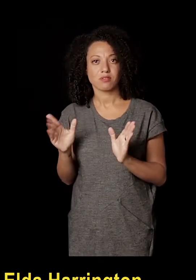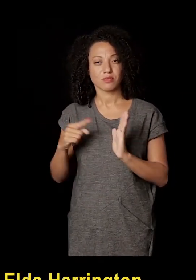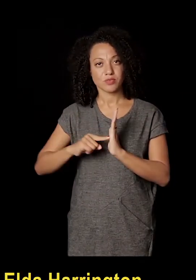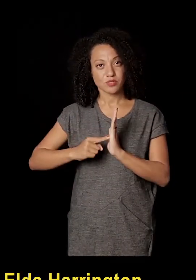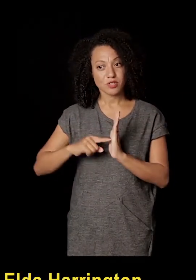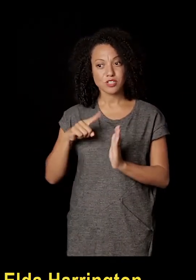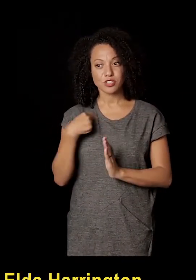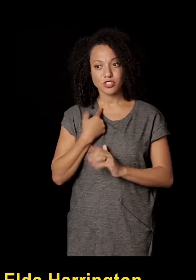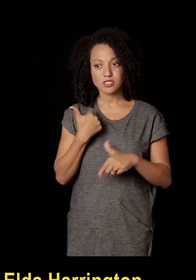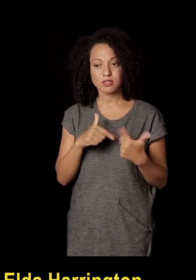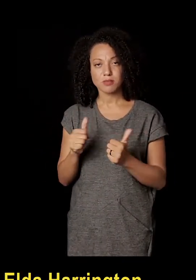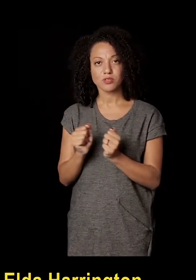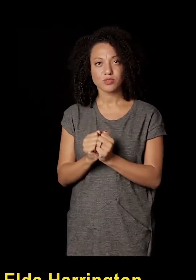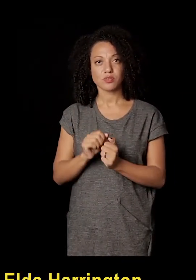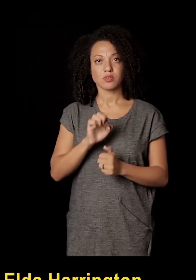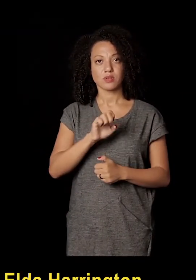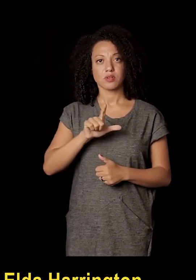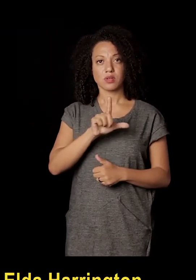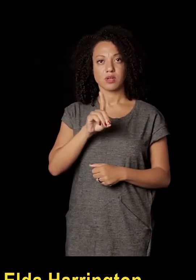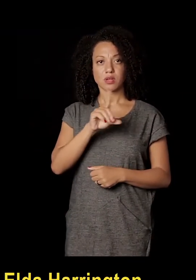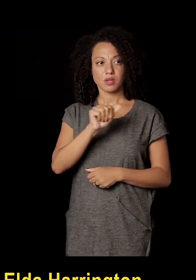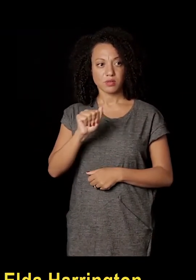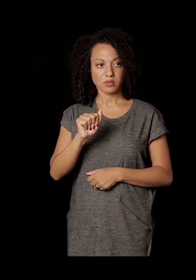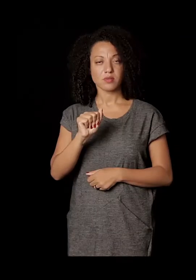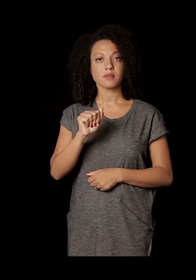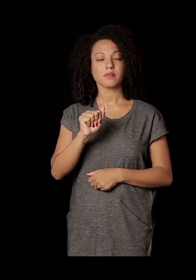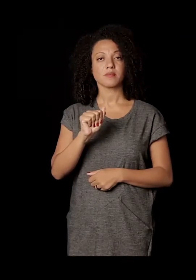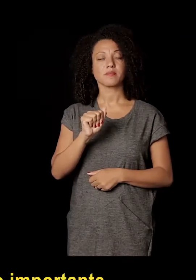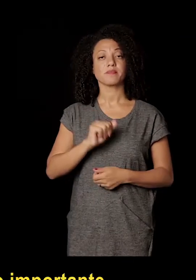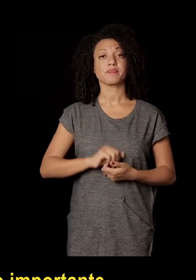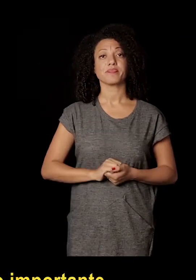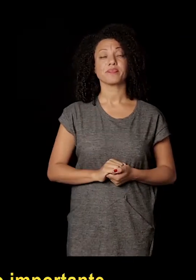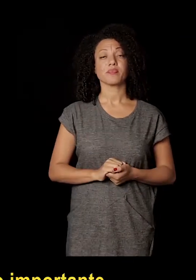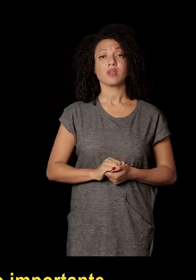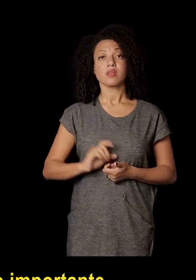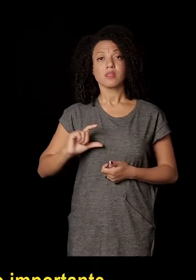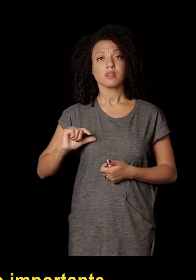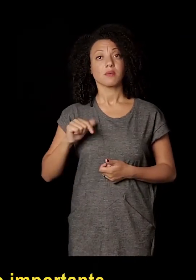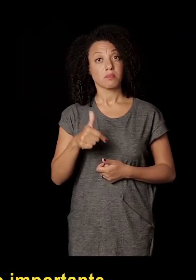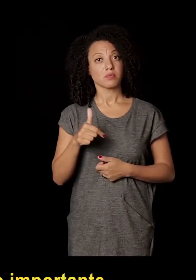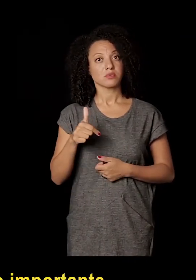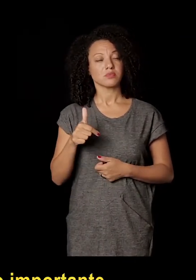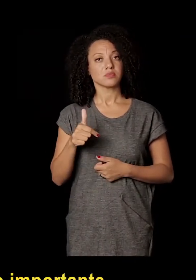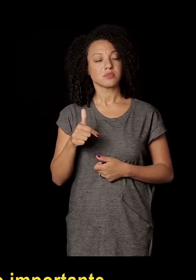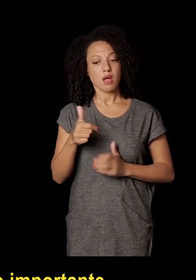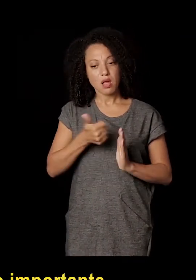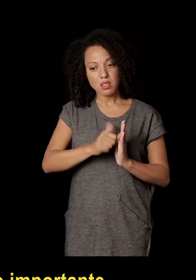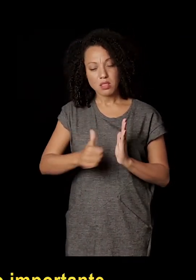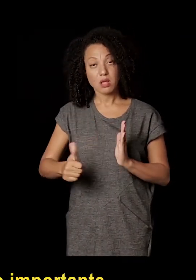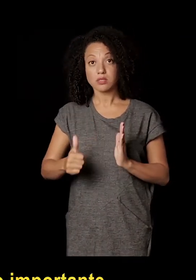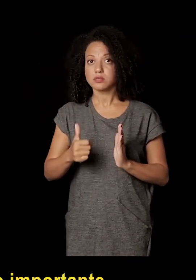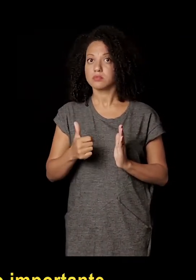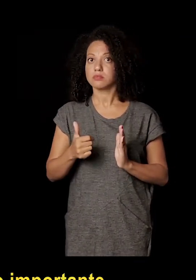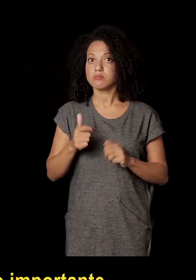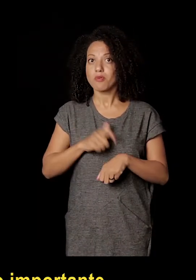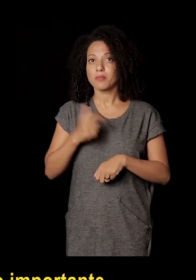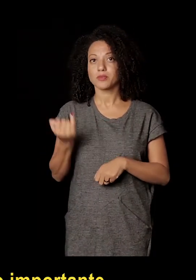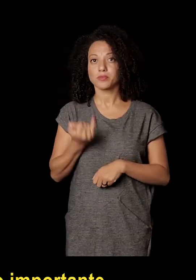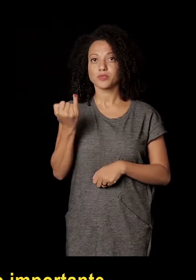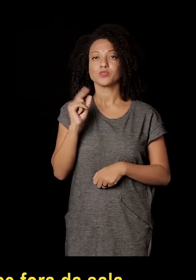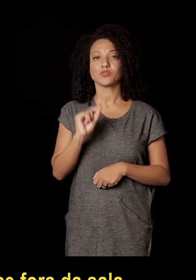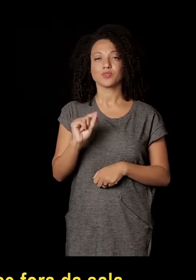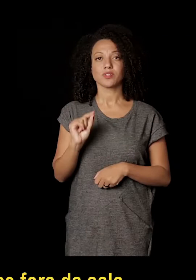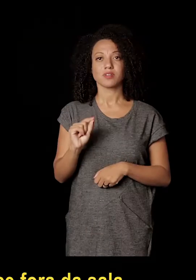we've worked quite closely with Elda Harrington. And then what's a very important part of the portfolio